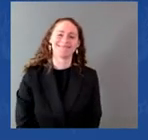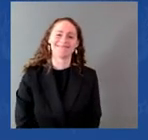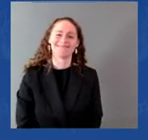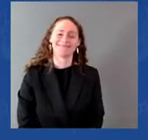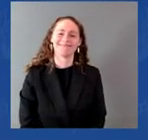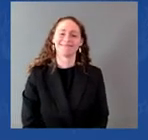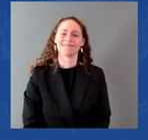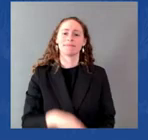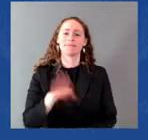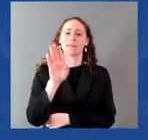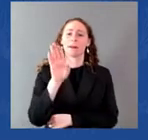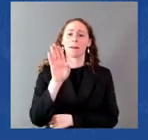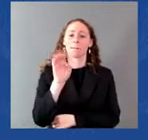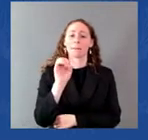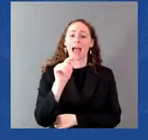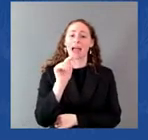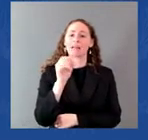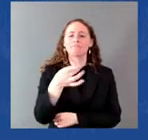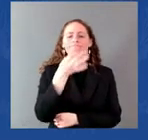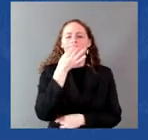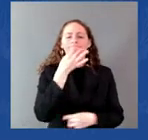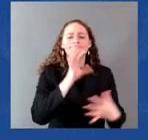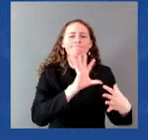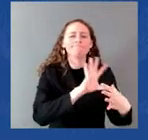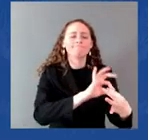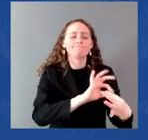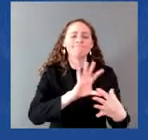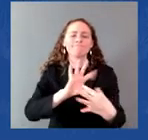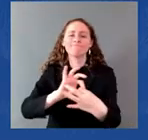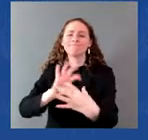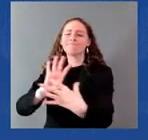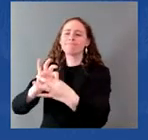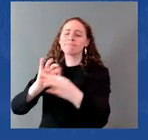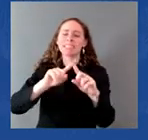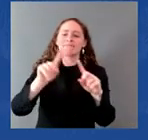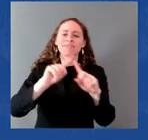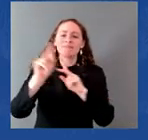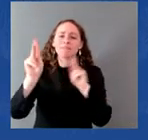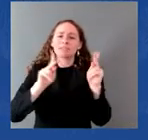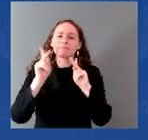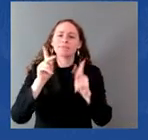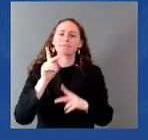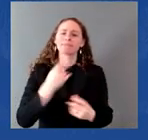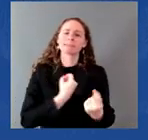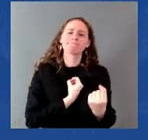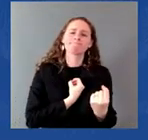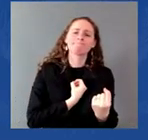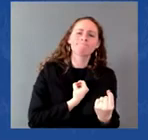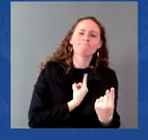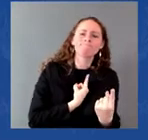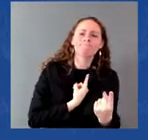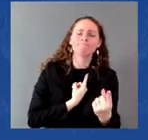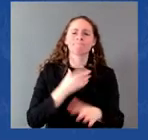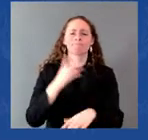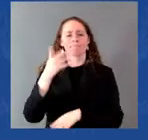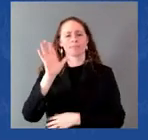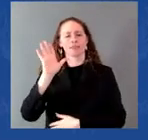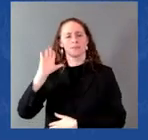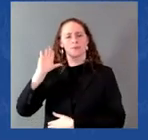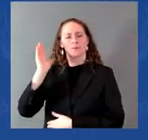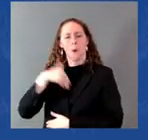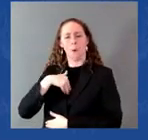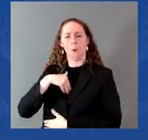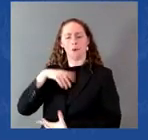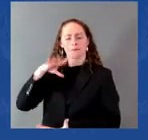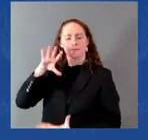life. You sort of reach down and deep and you grab their souls. You make them feel. You make them laugh. You find joy. And you give them a little bit of